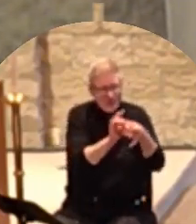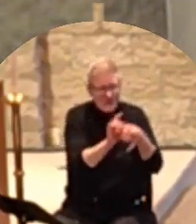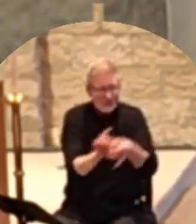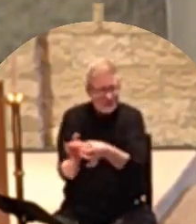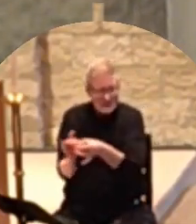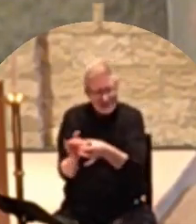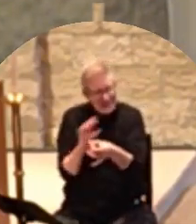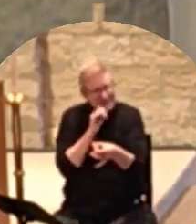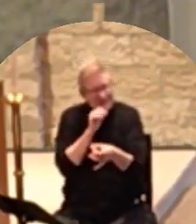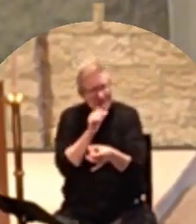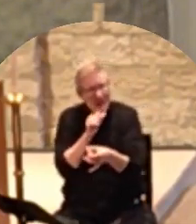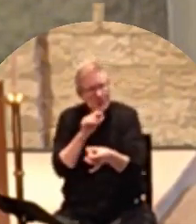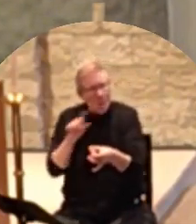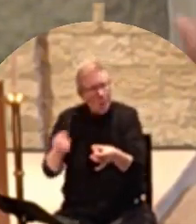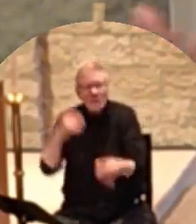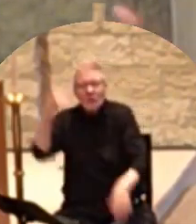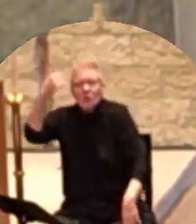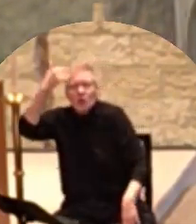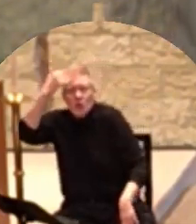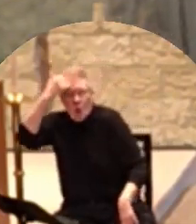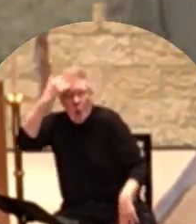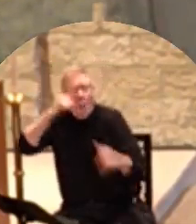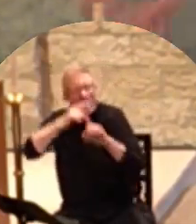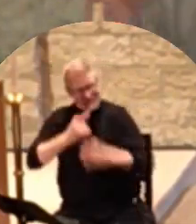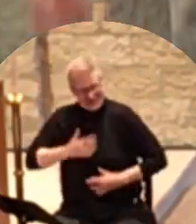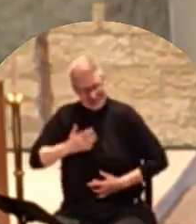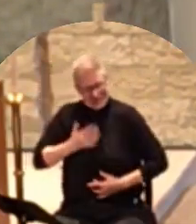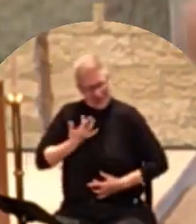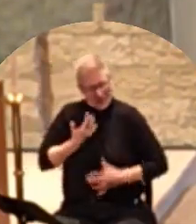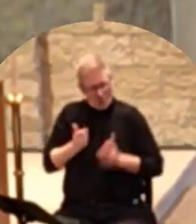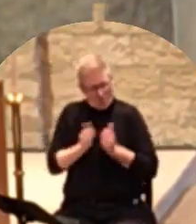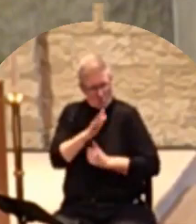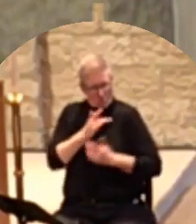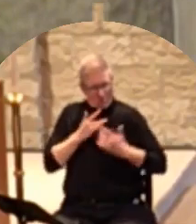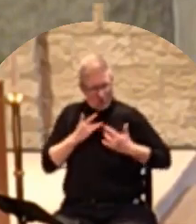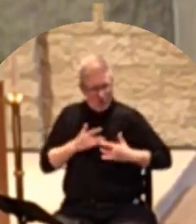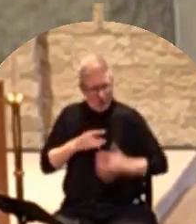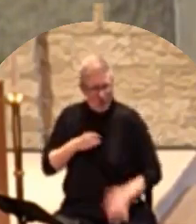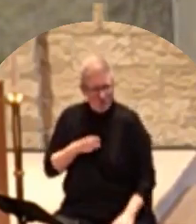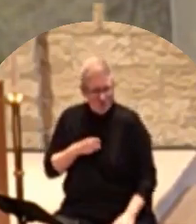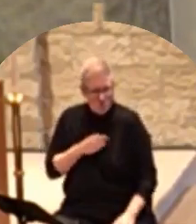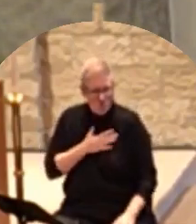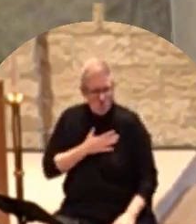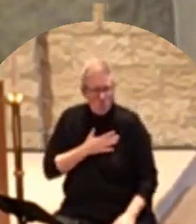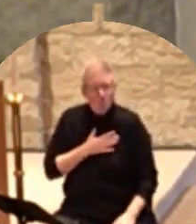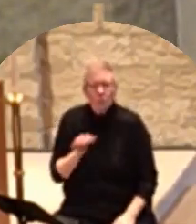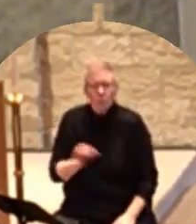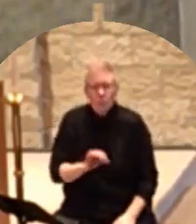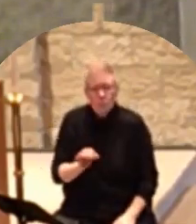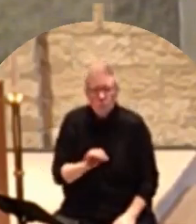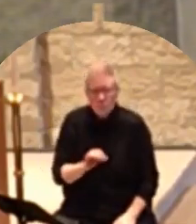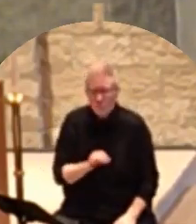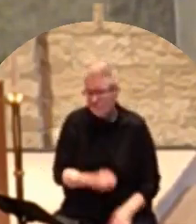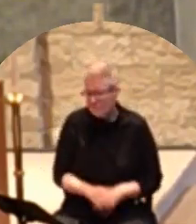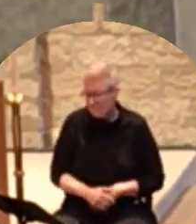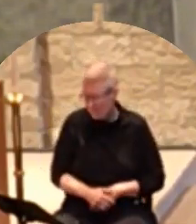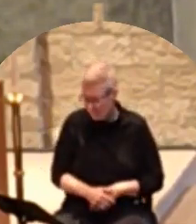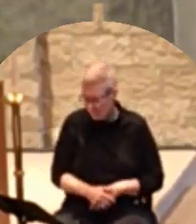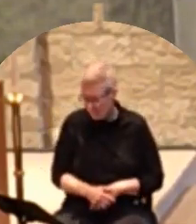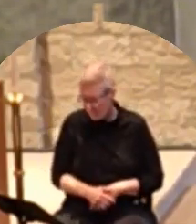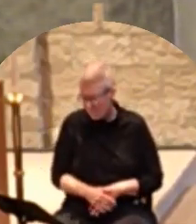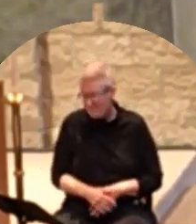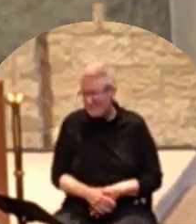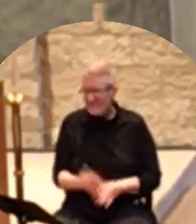to be less competition. Since we're all one, we don't necessarily have to struggle to get ahead because we